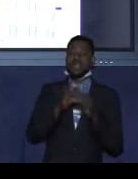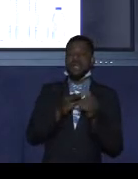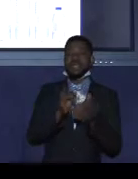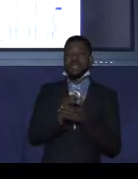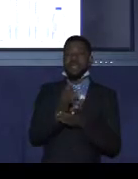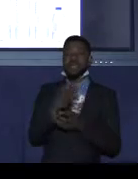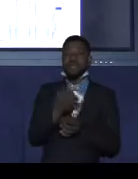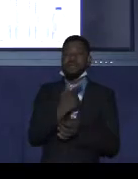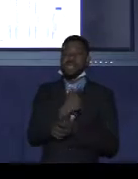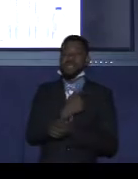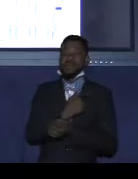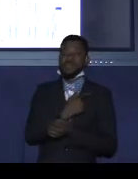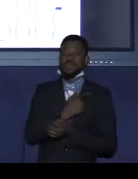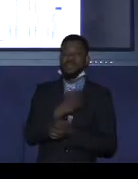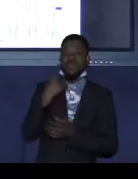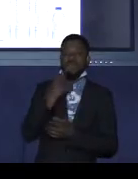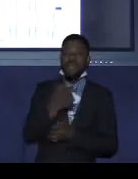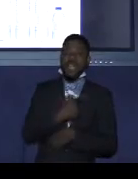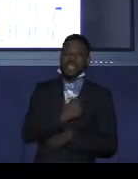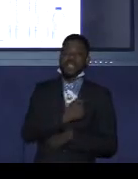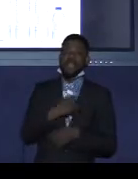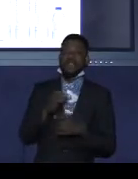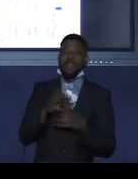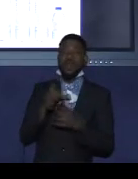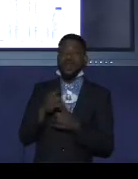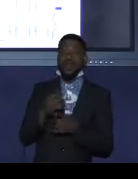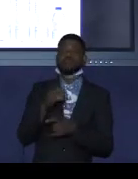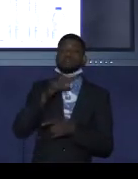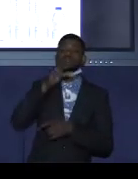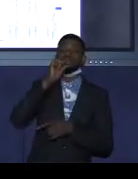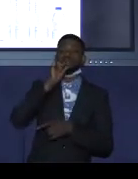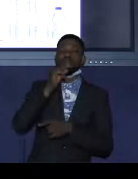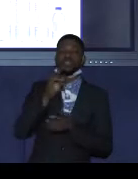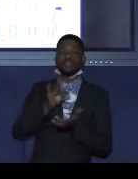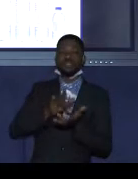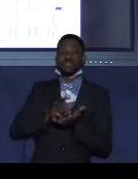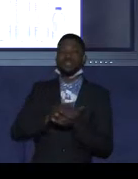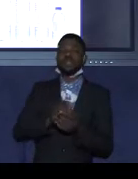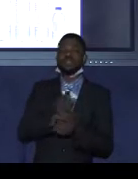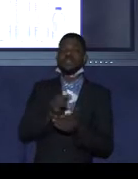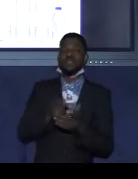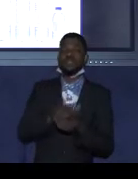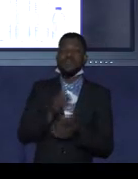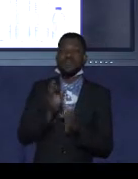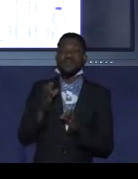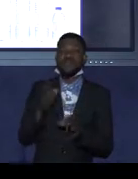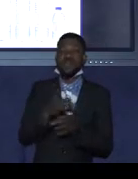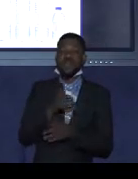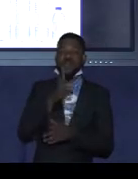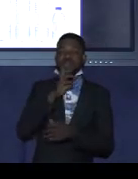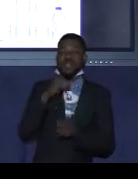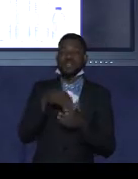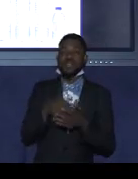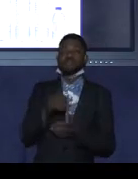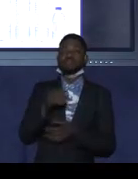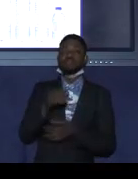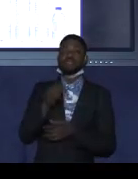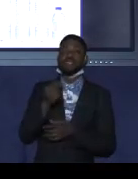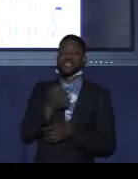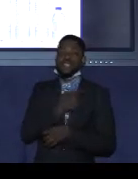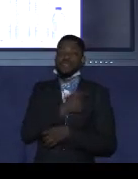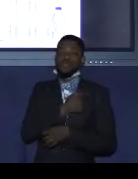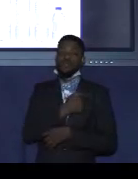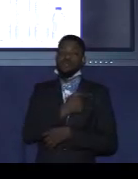that syringe for injection or those syrup bottles. I mean, this one, if you take water in a